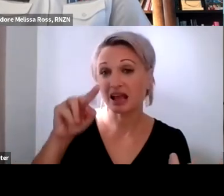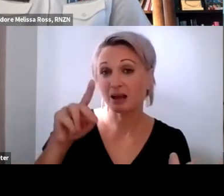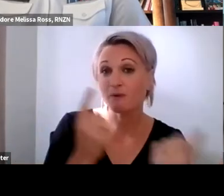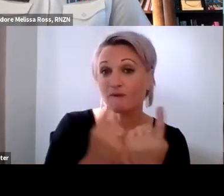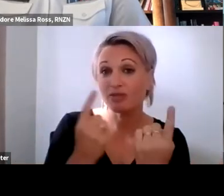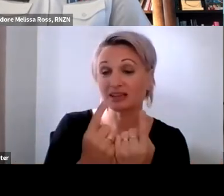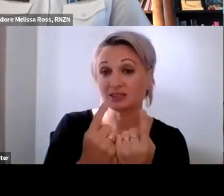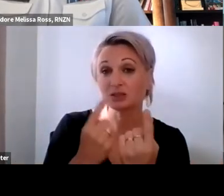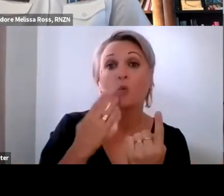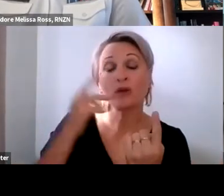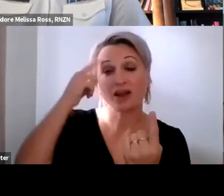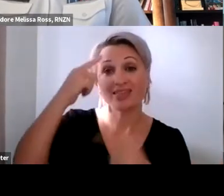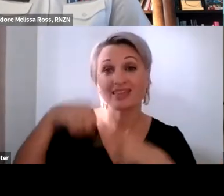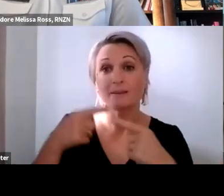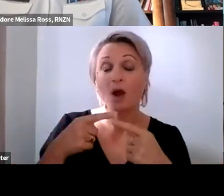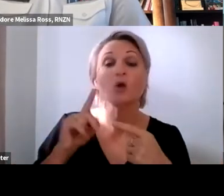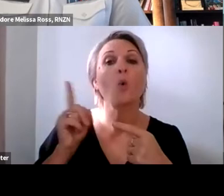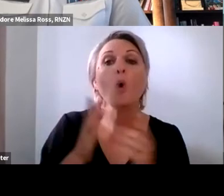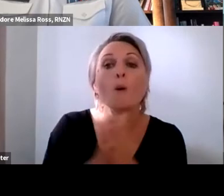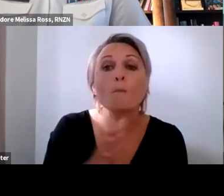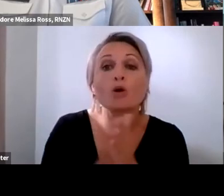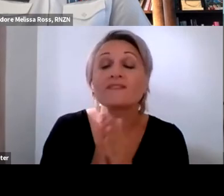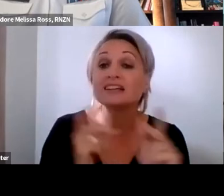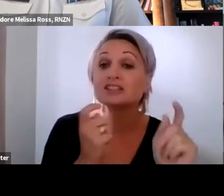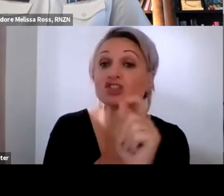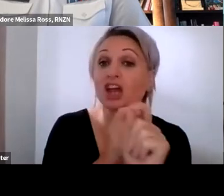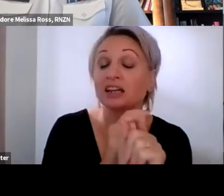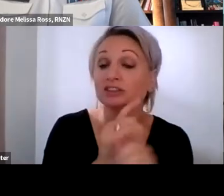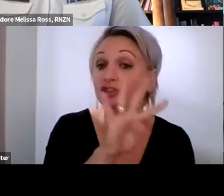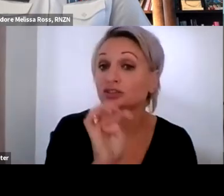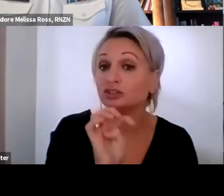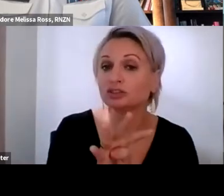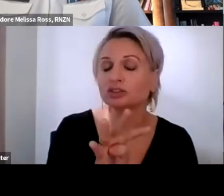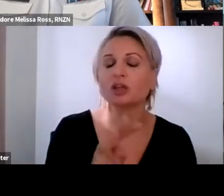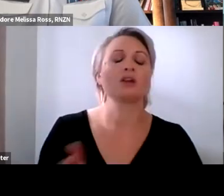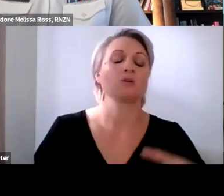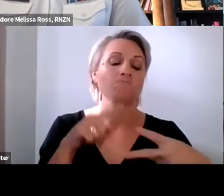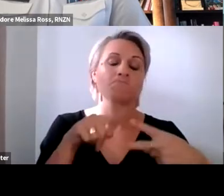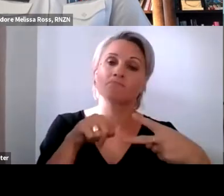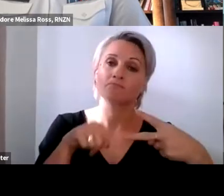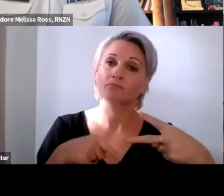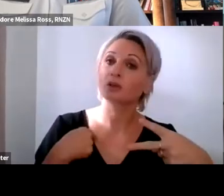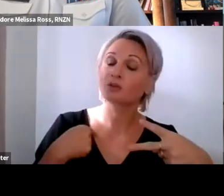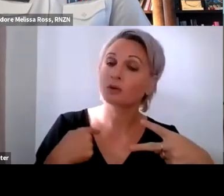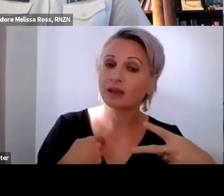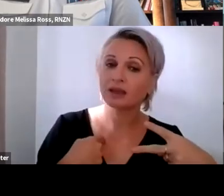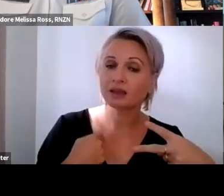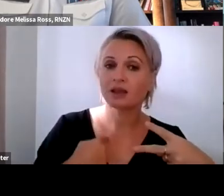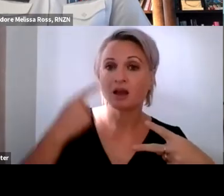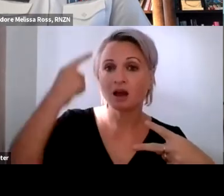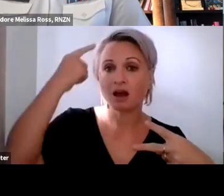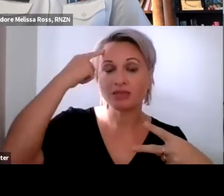that change over the last 4.5 years is that for me, it's what measures typically gets